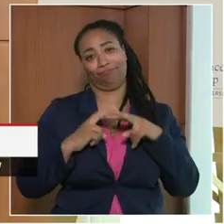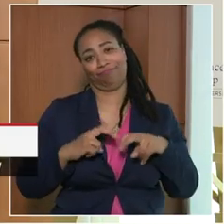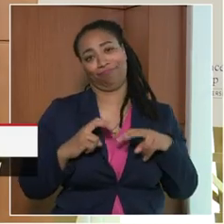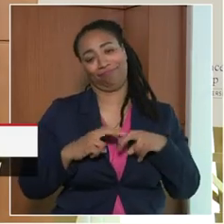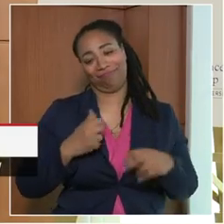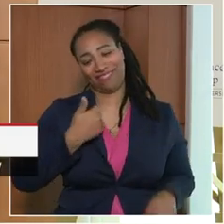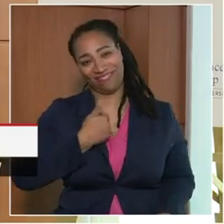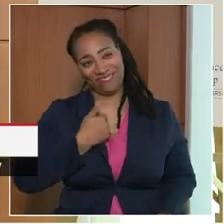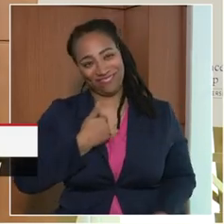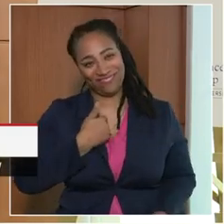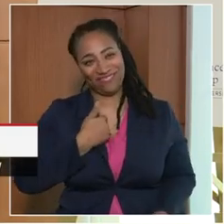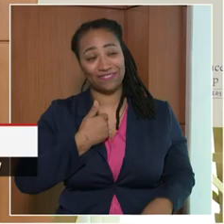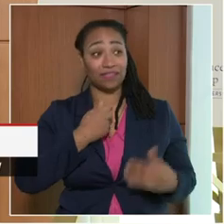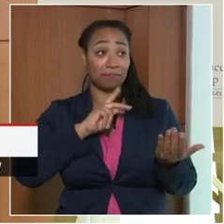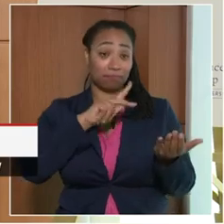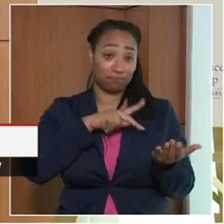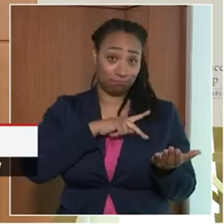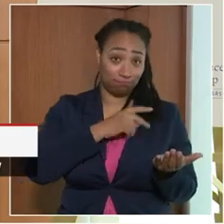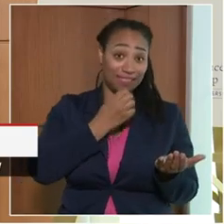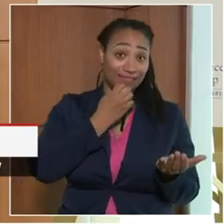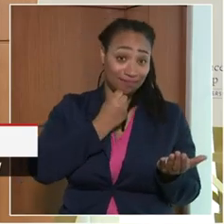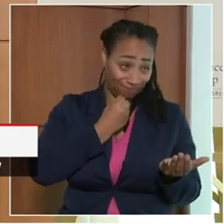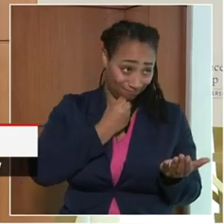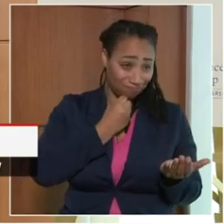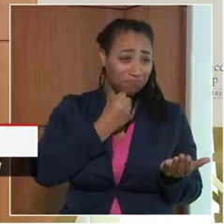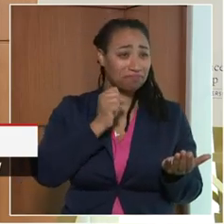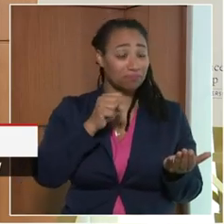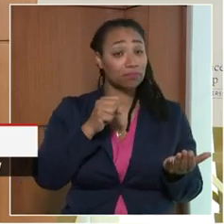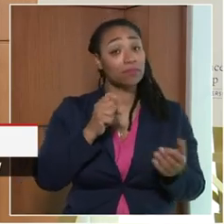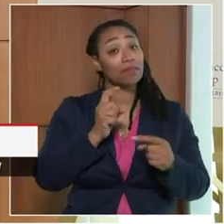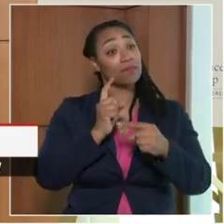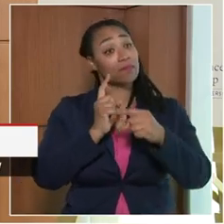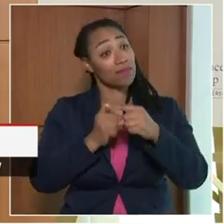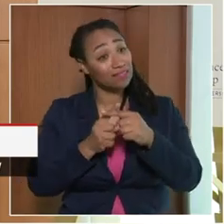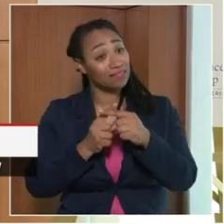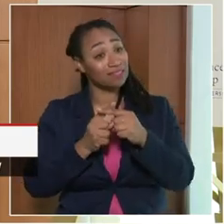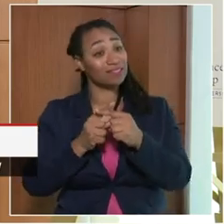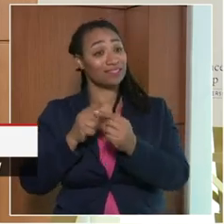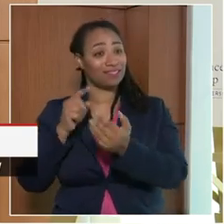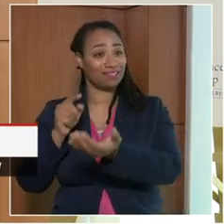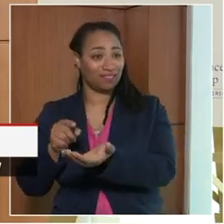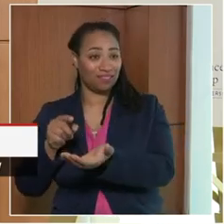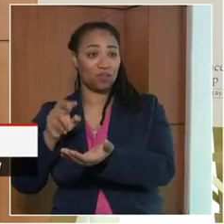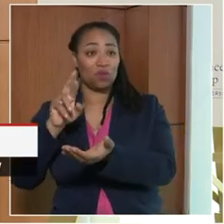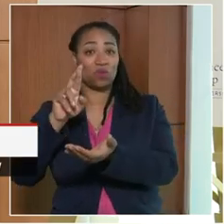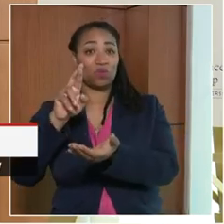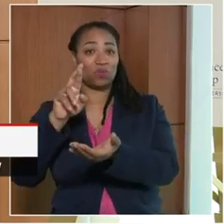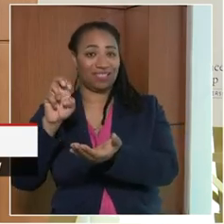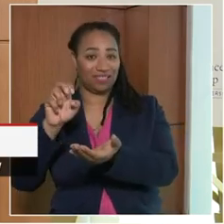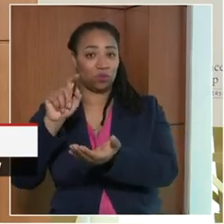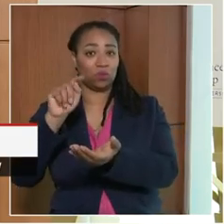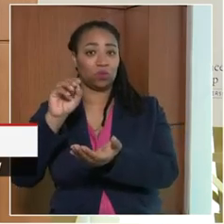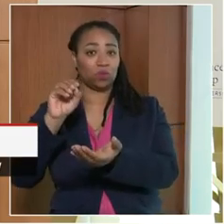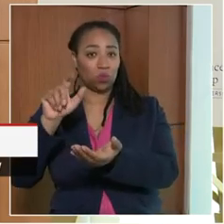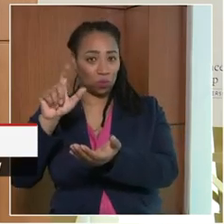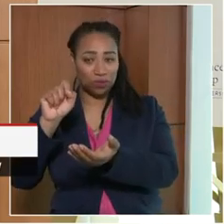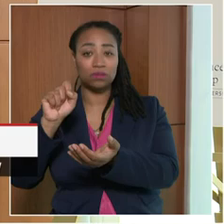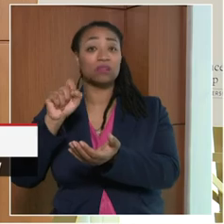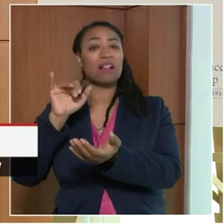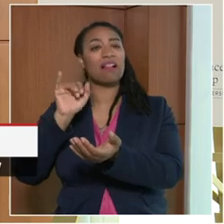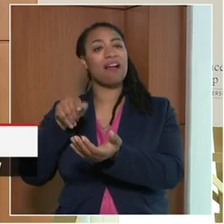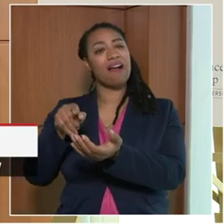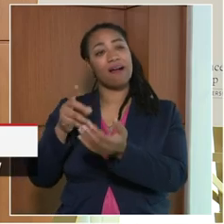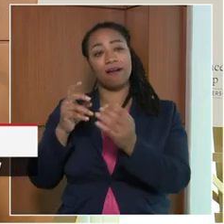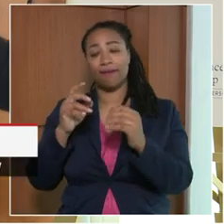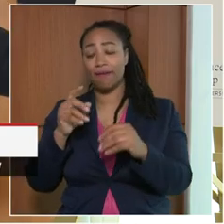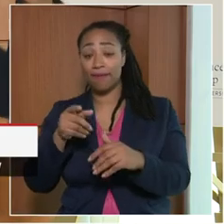care standpoint, but also retooling and making sure we have the right tools to do our jobs. That may mean